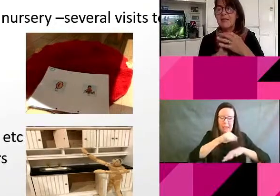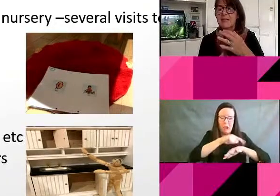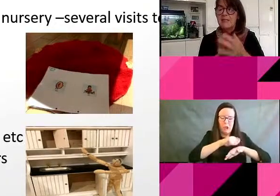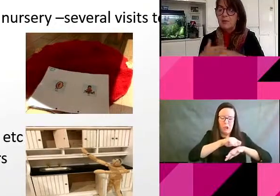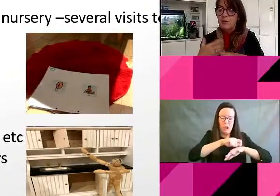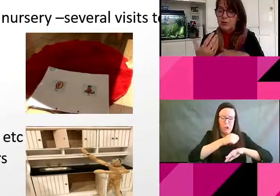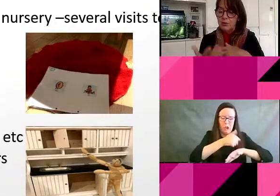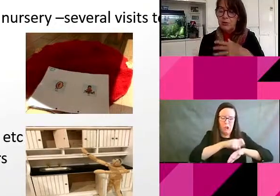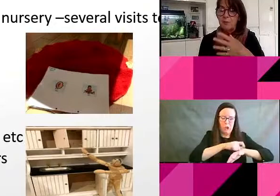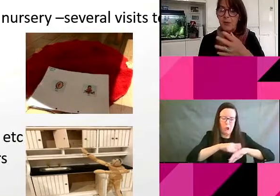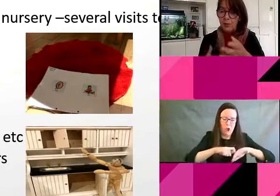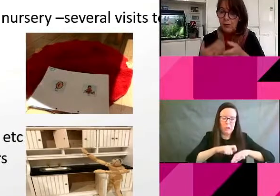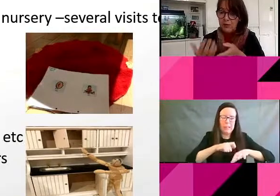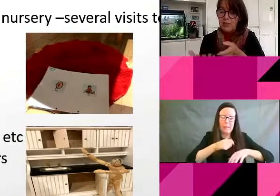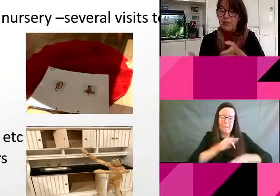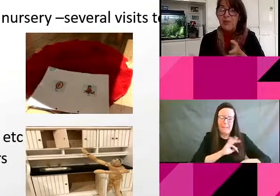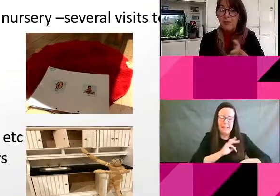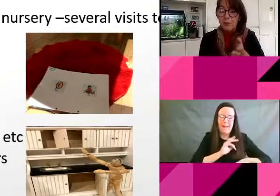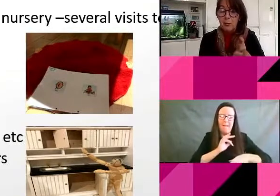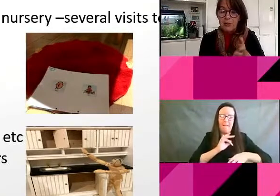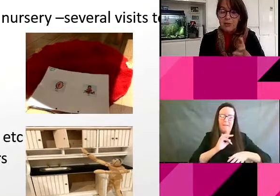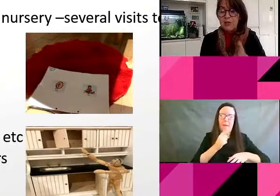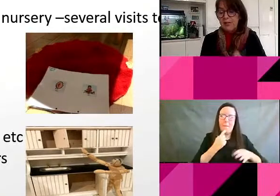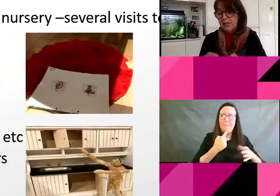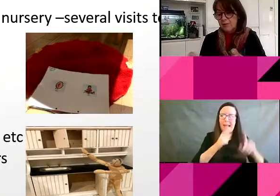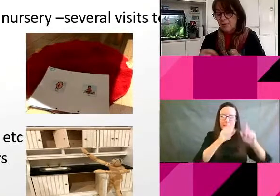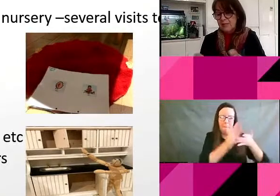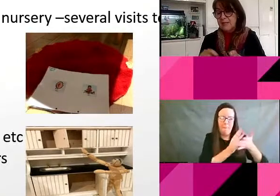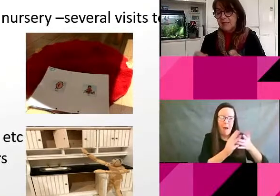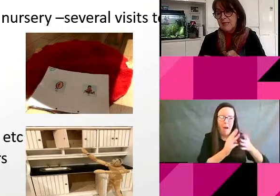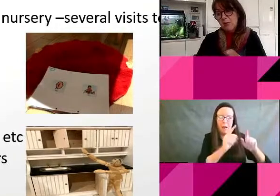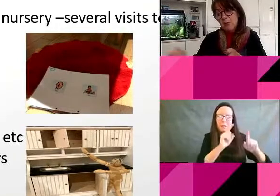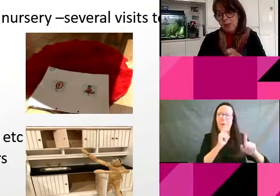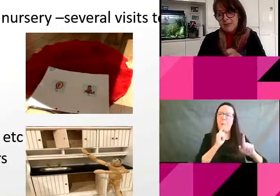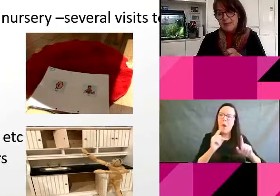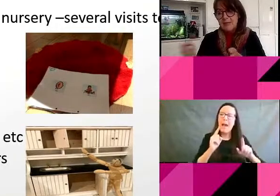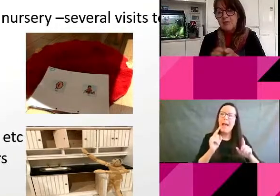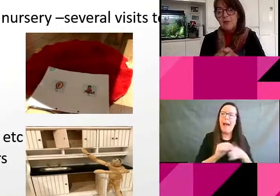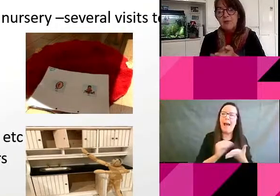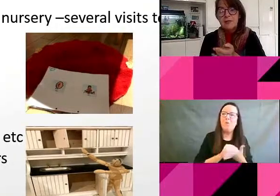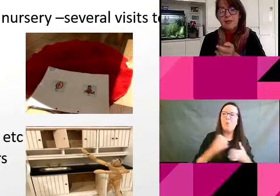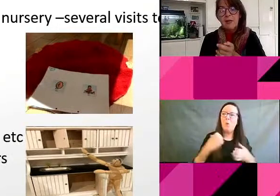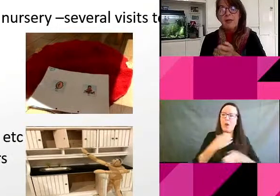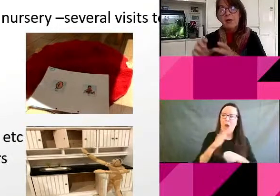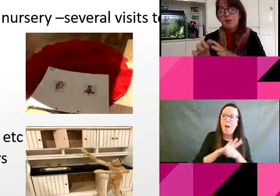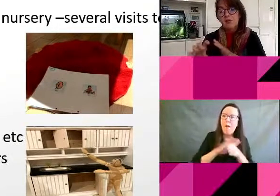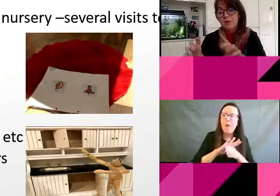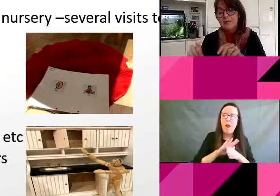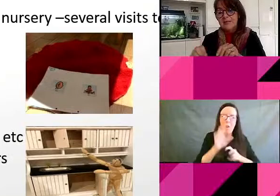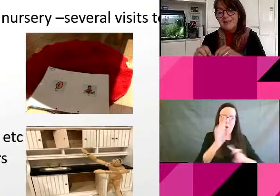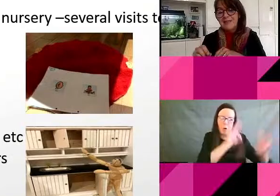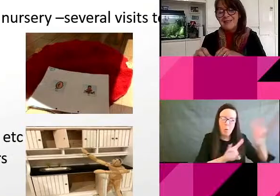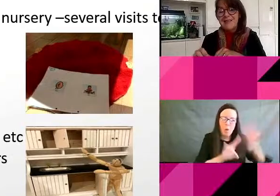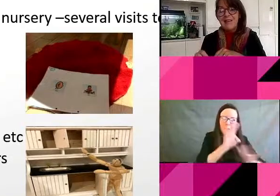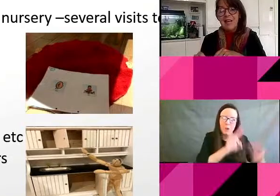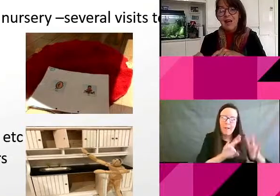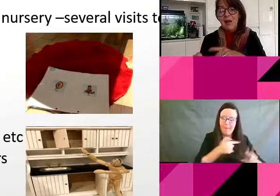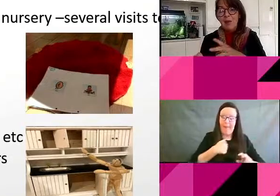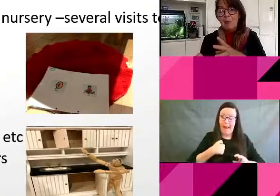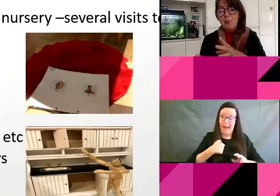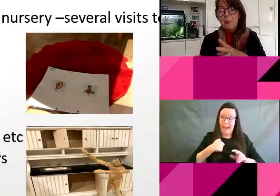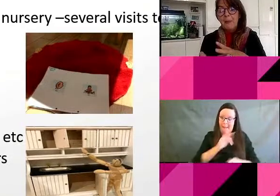bit. So we shoot by careful questioning, and I was writing down and passing to the officer on post-it